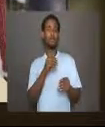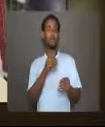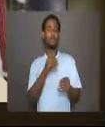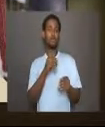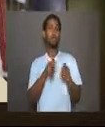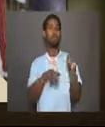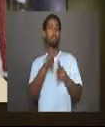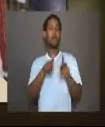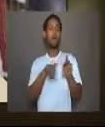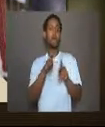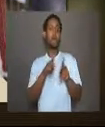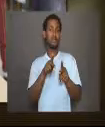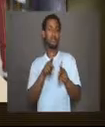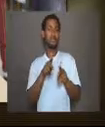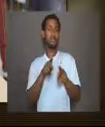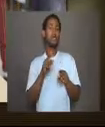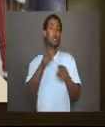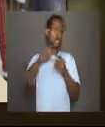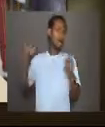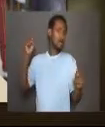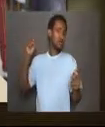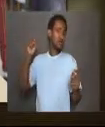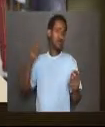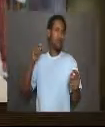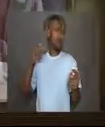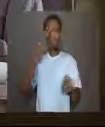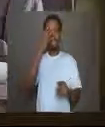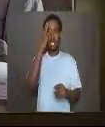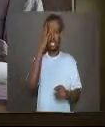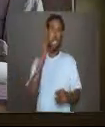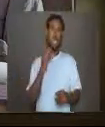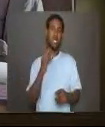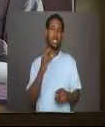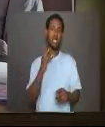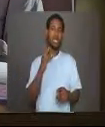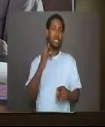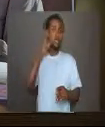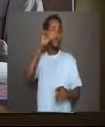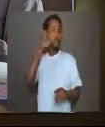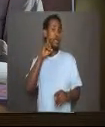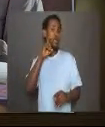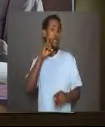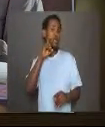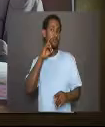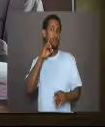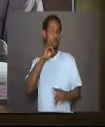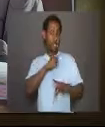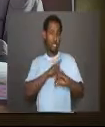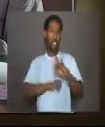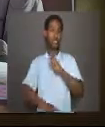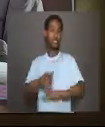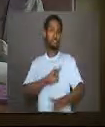regardless of color, race, ethnicity, sex, language,